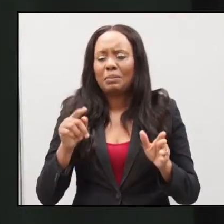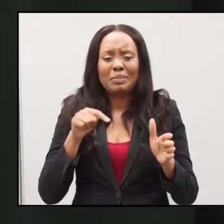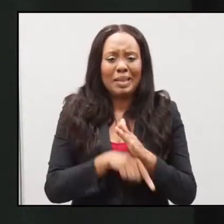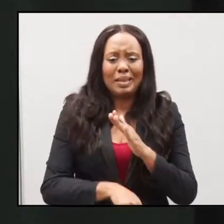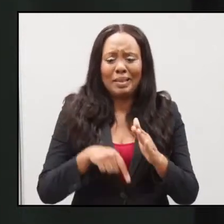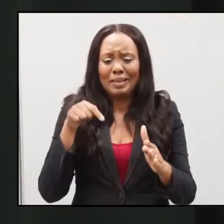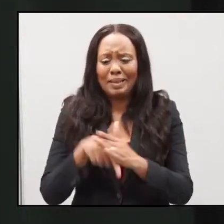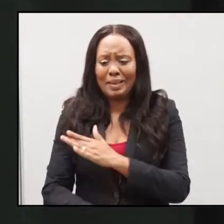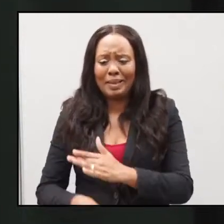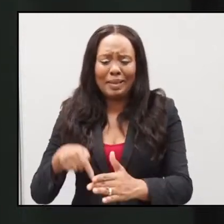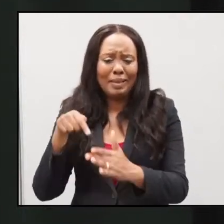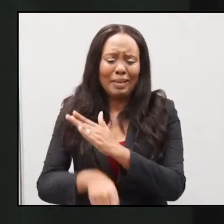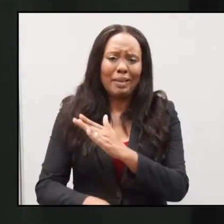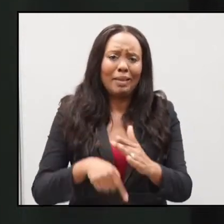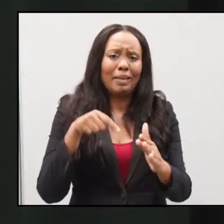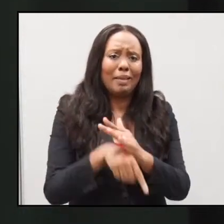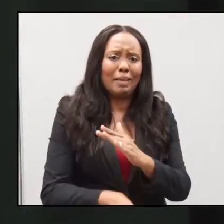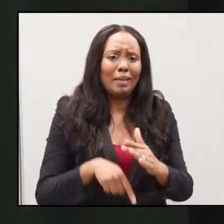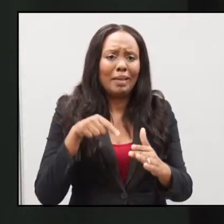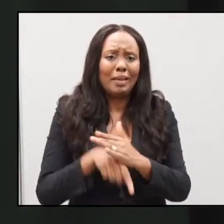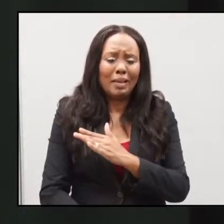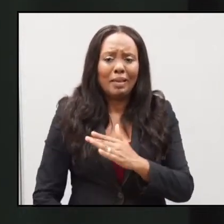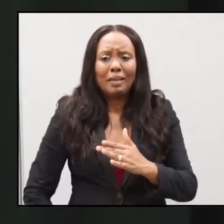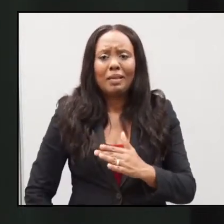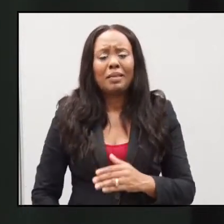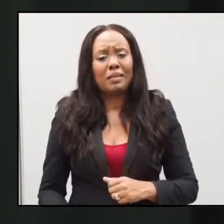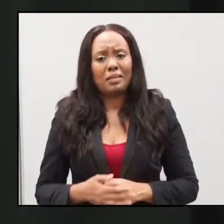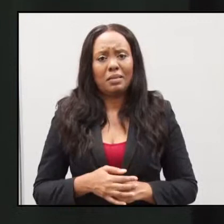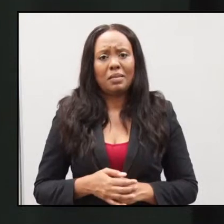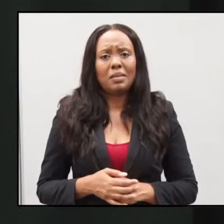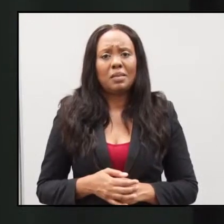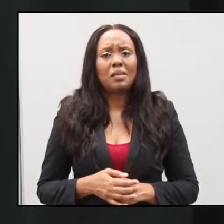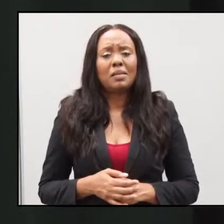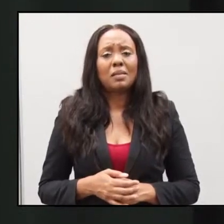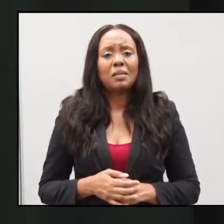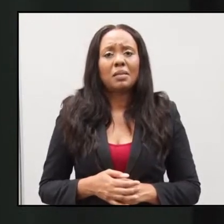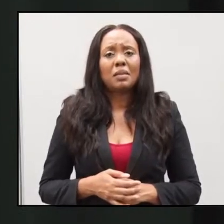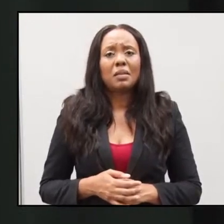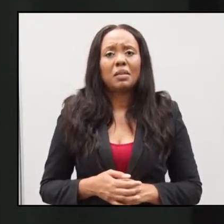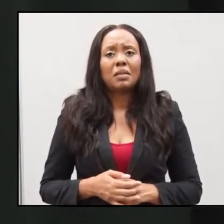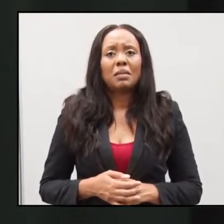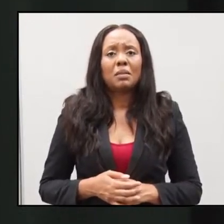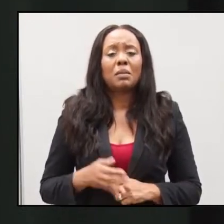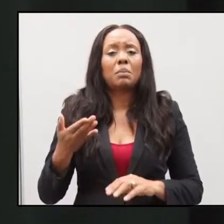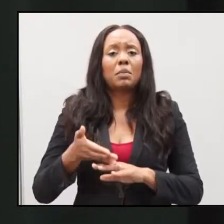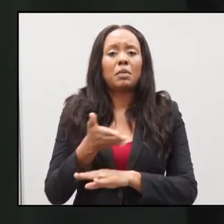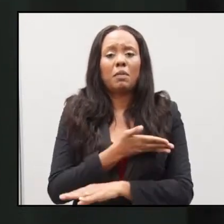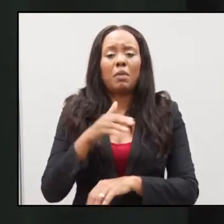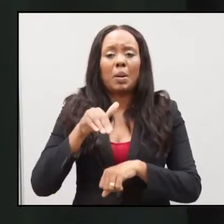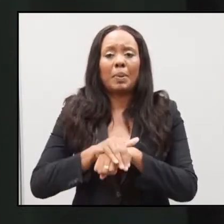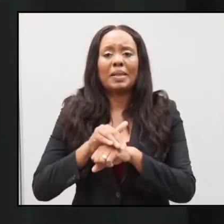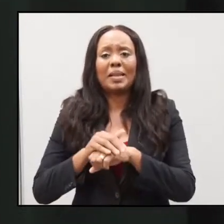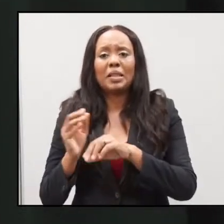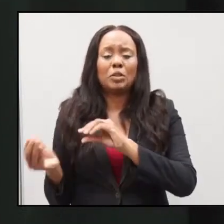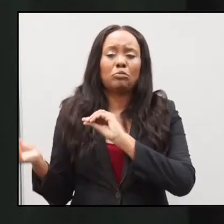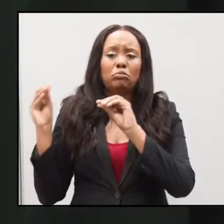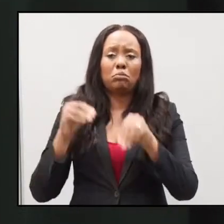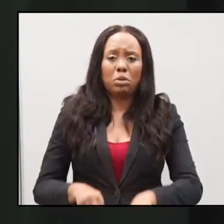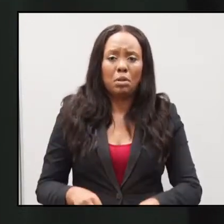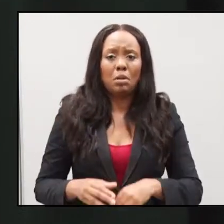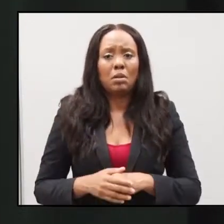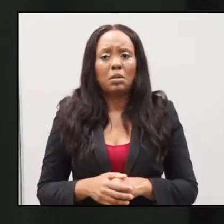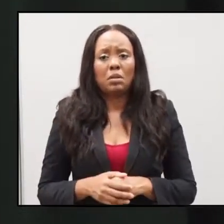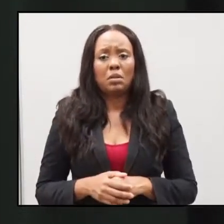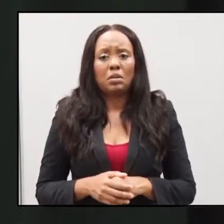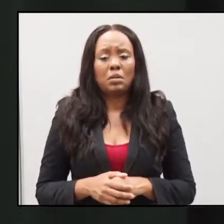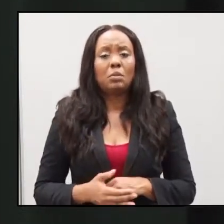prior to the British settlement of those who lived here. That they lived here is not in